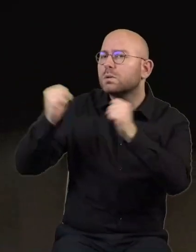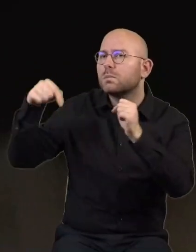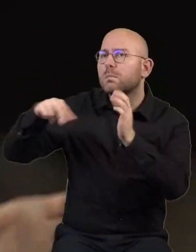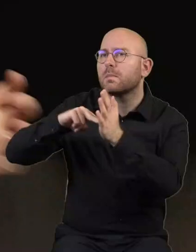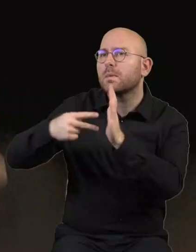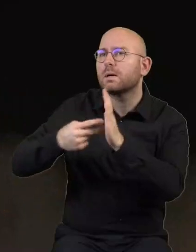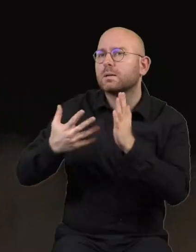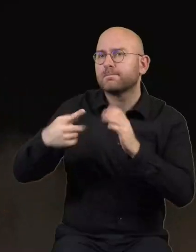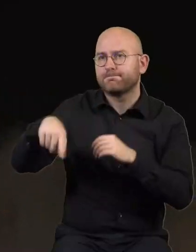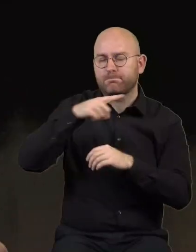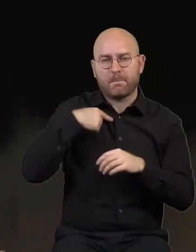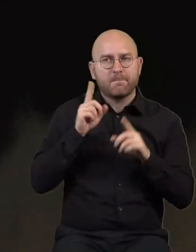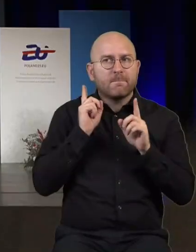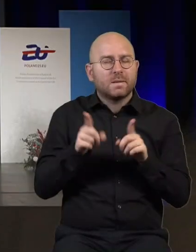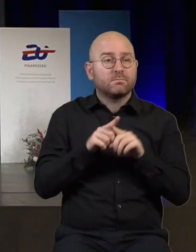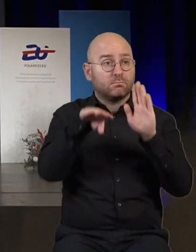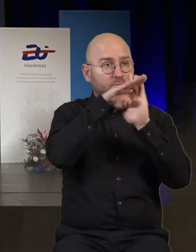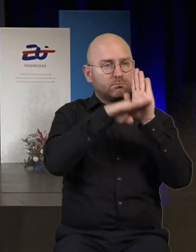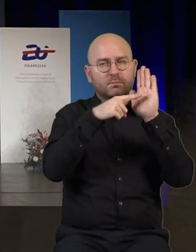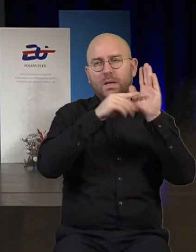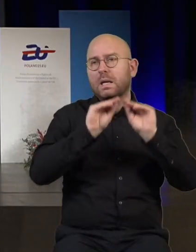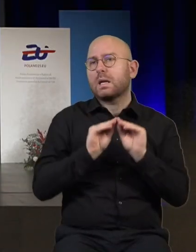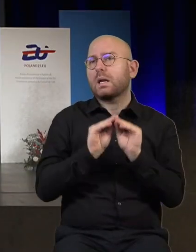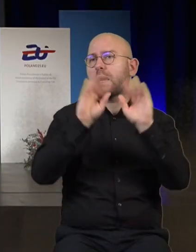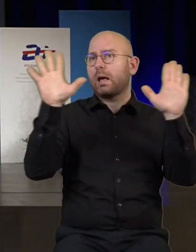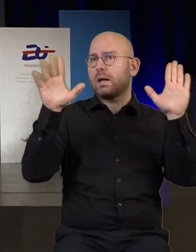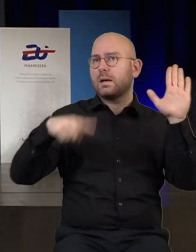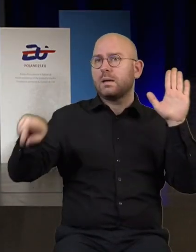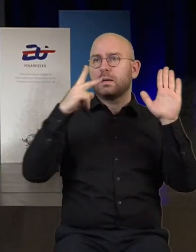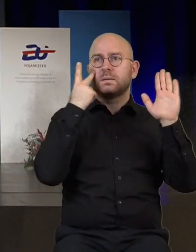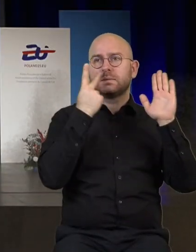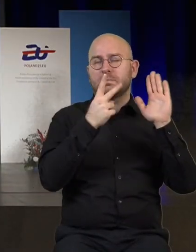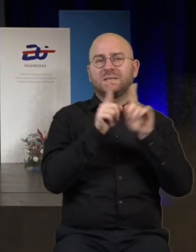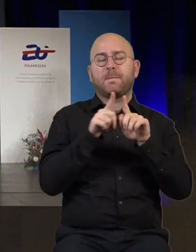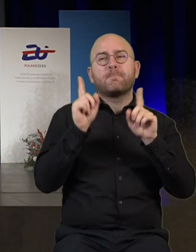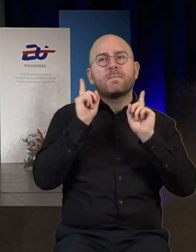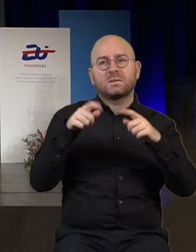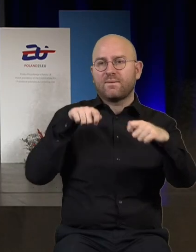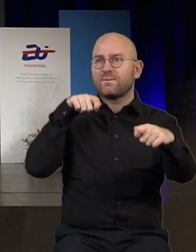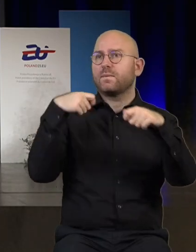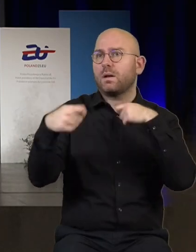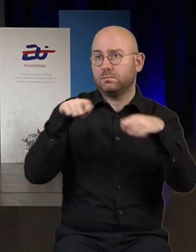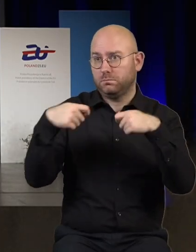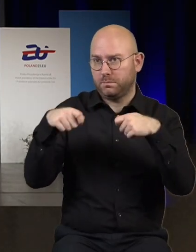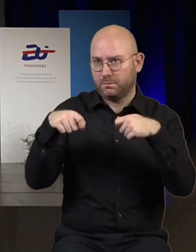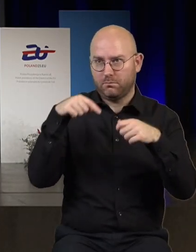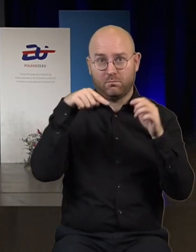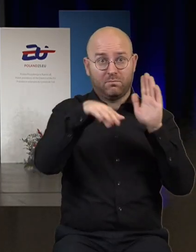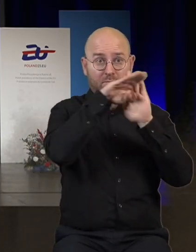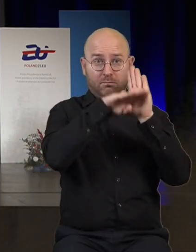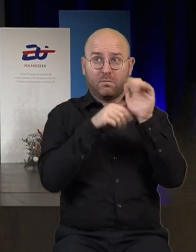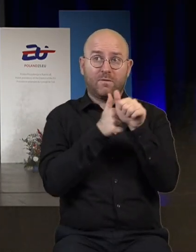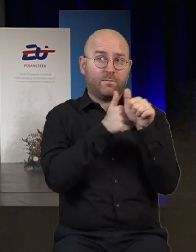flexibility to move within those rules. Thank you very much. It also very much corresponds with the answers we